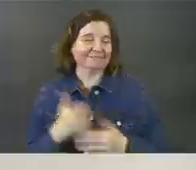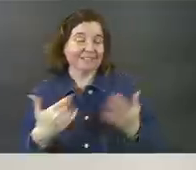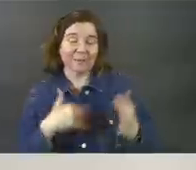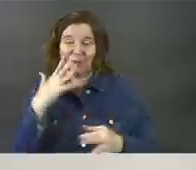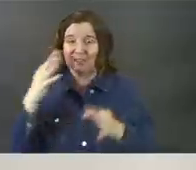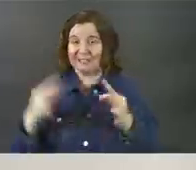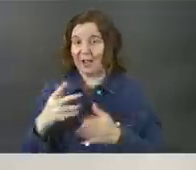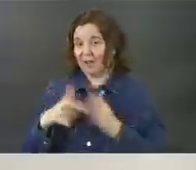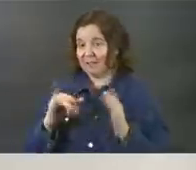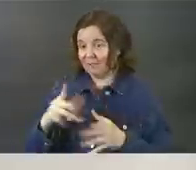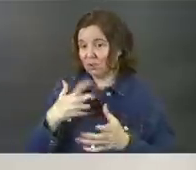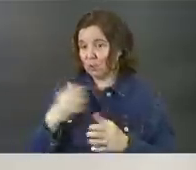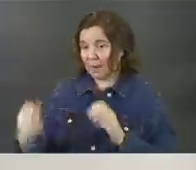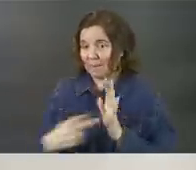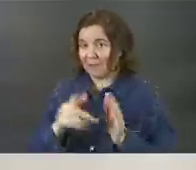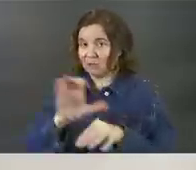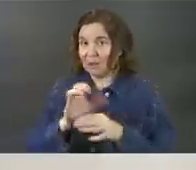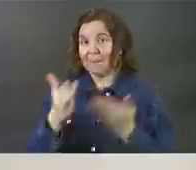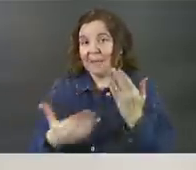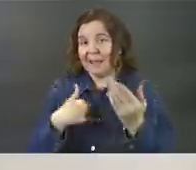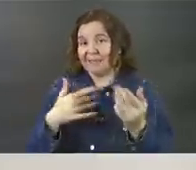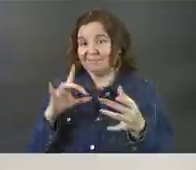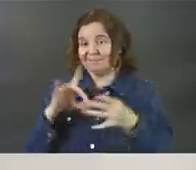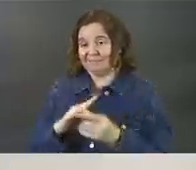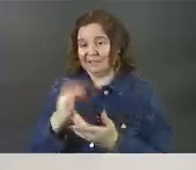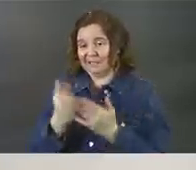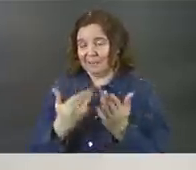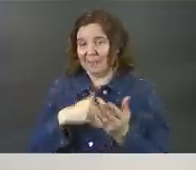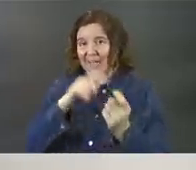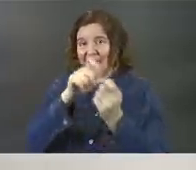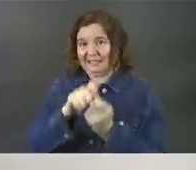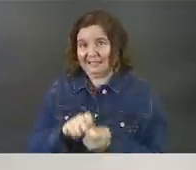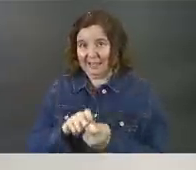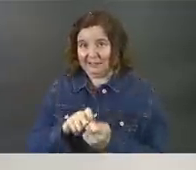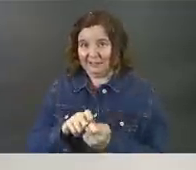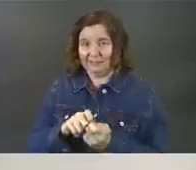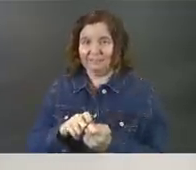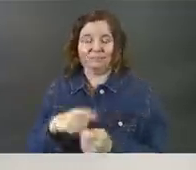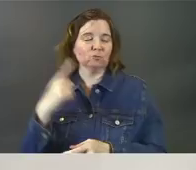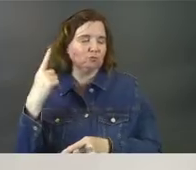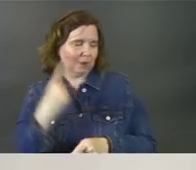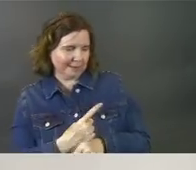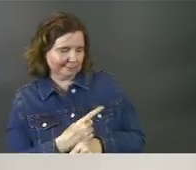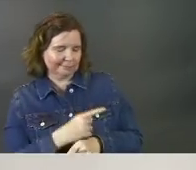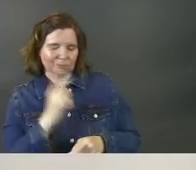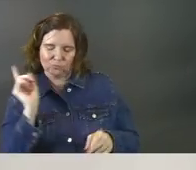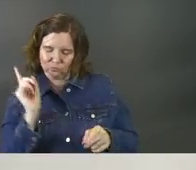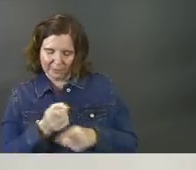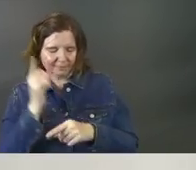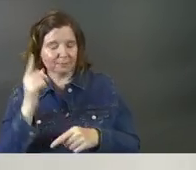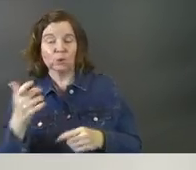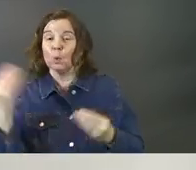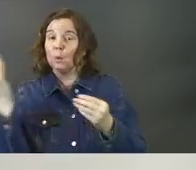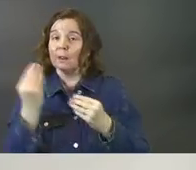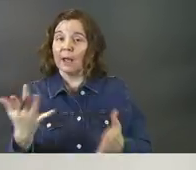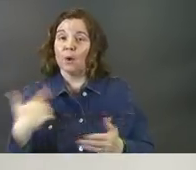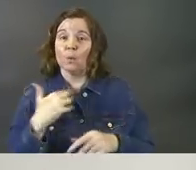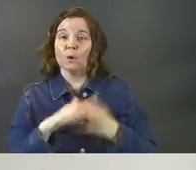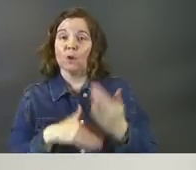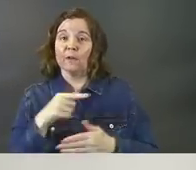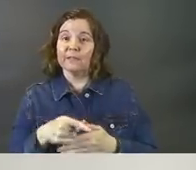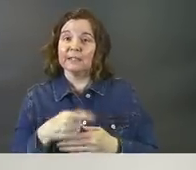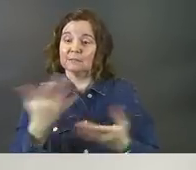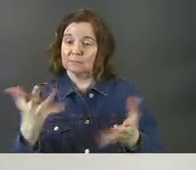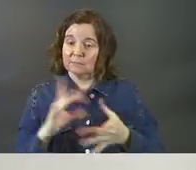your decision on whether or not you would come back to church may have to do with some of that detail that you're talking about. Absolutely. So just to let you guys know, with all